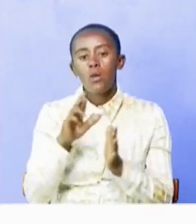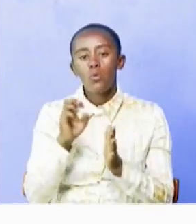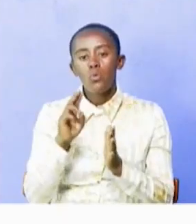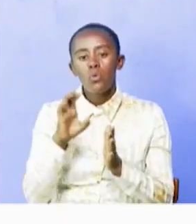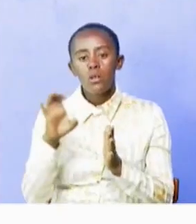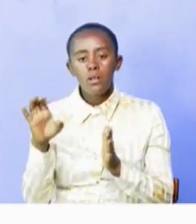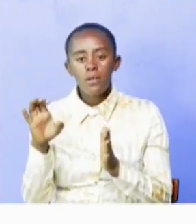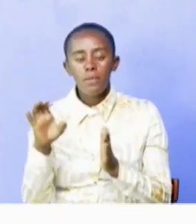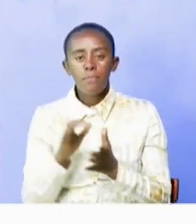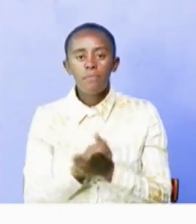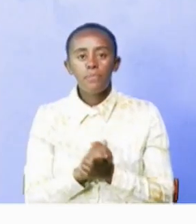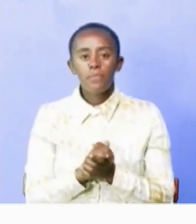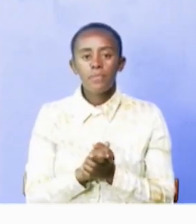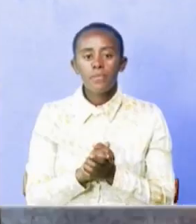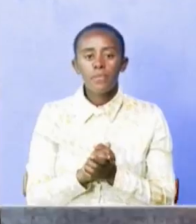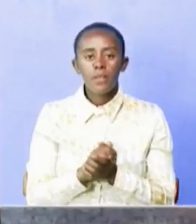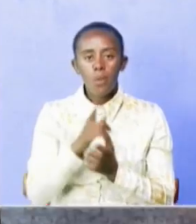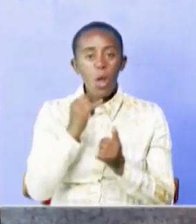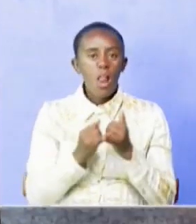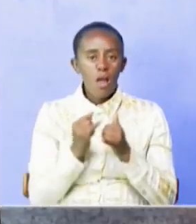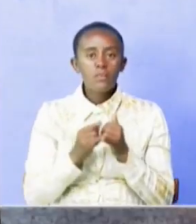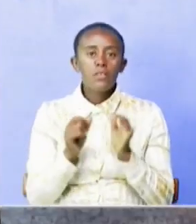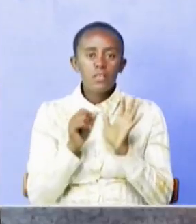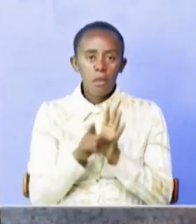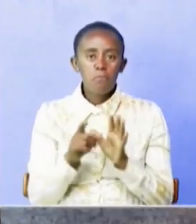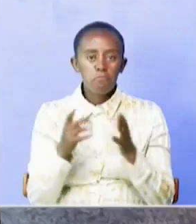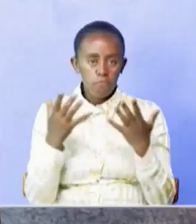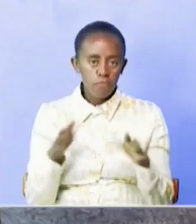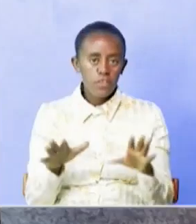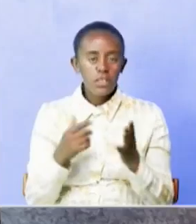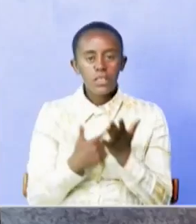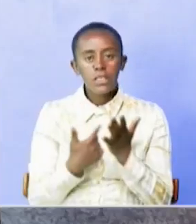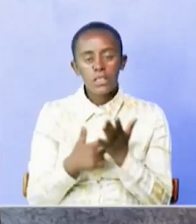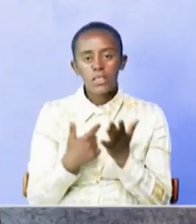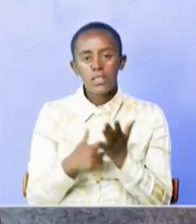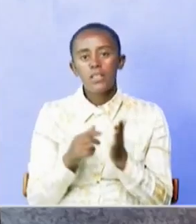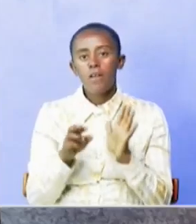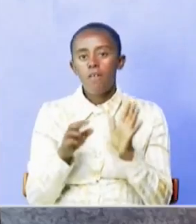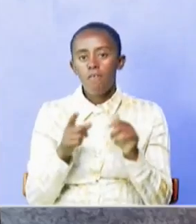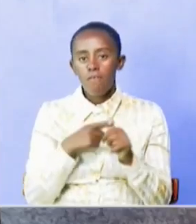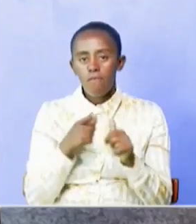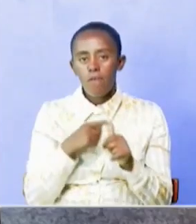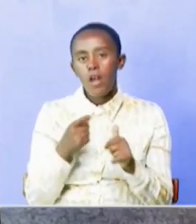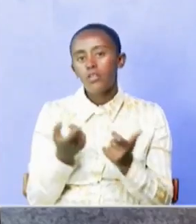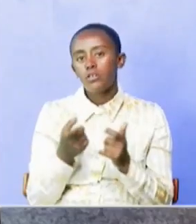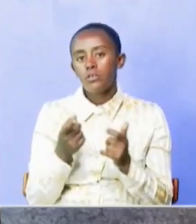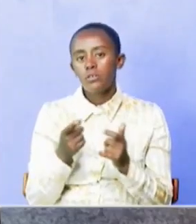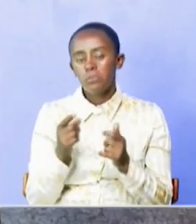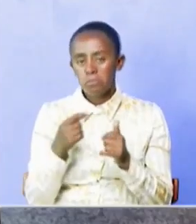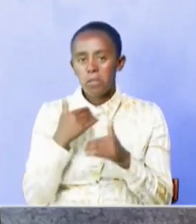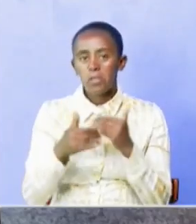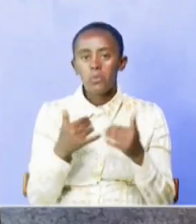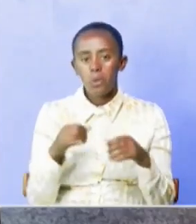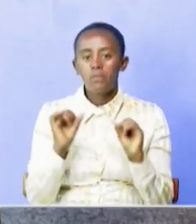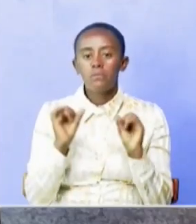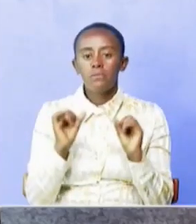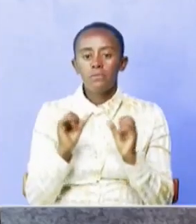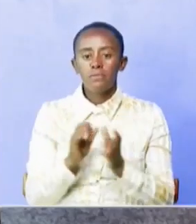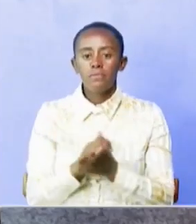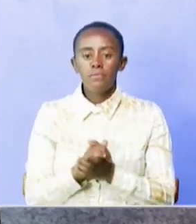We'll give one last example and finish with this first rule, and then we'll go on to the next one.